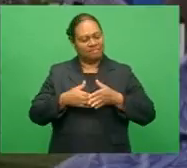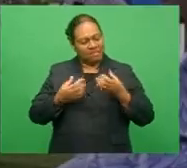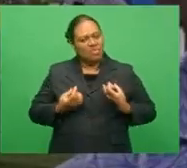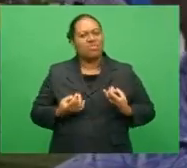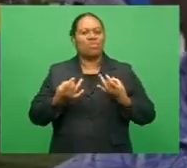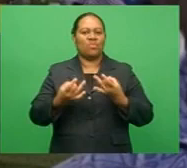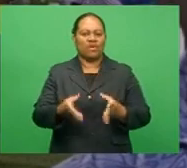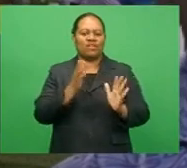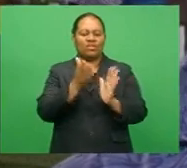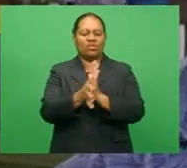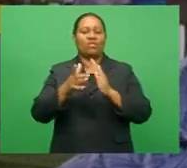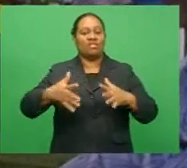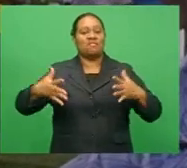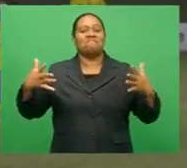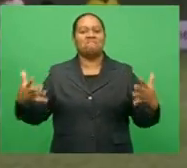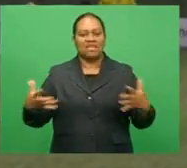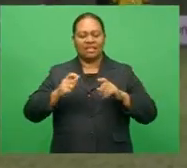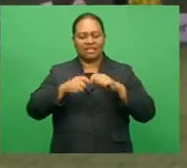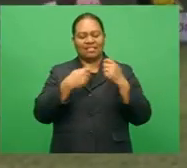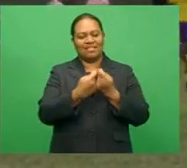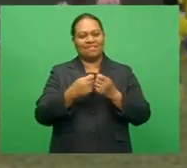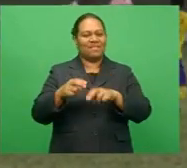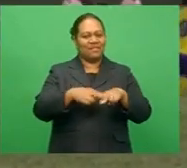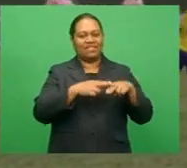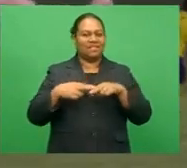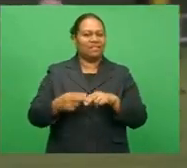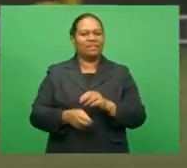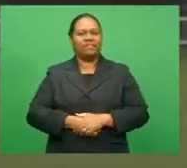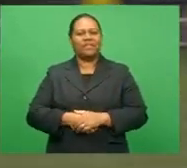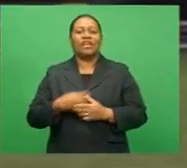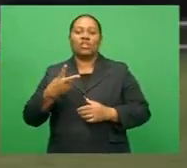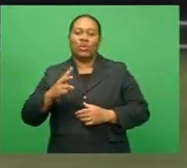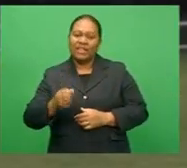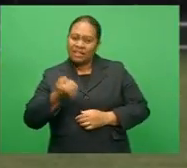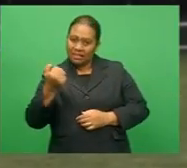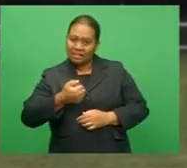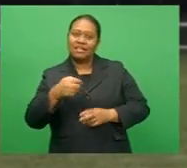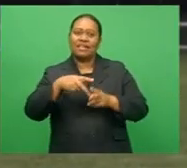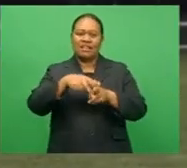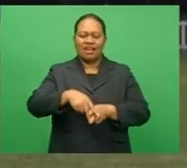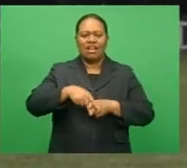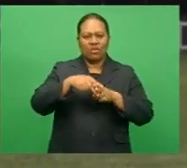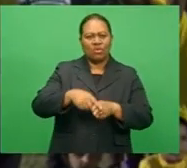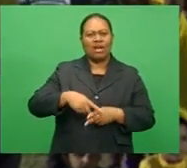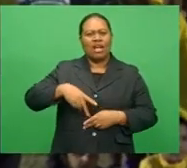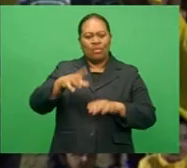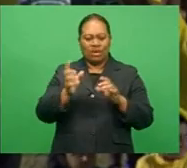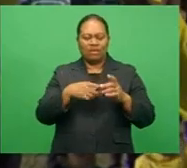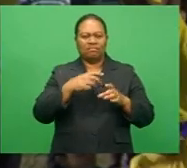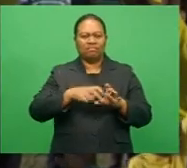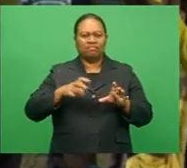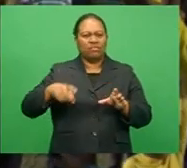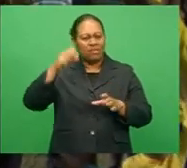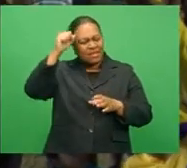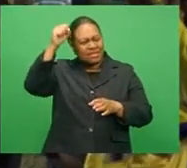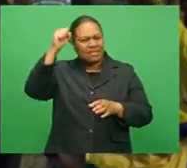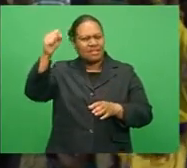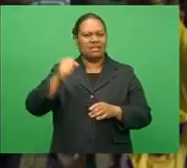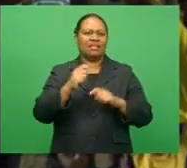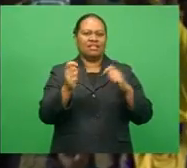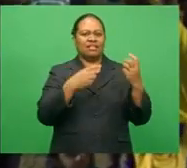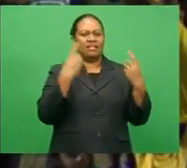and hit the big teams in Fiji. In 2016, Nandronga was relegated to the senior division. Philippe